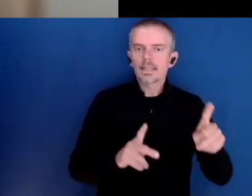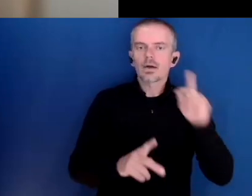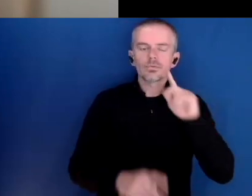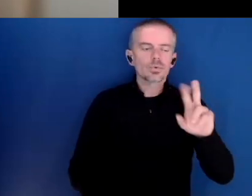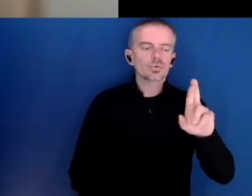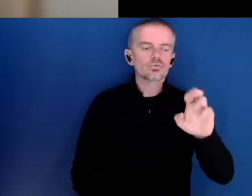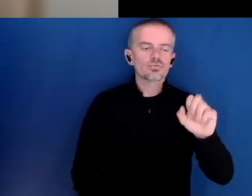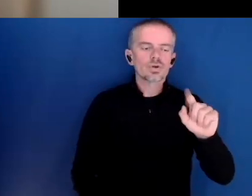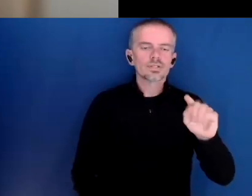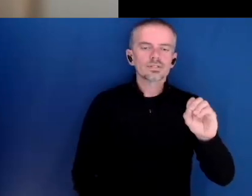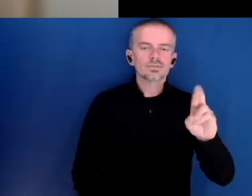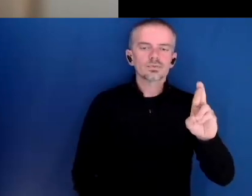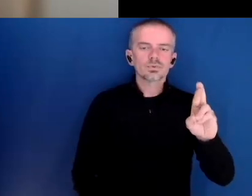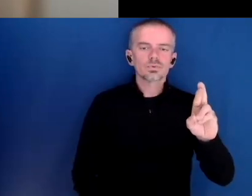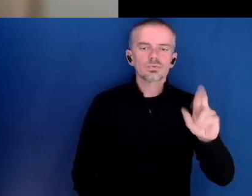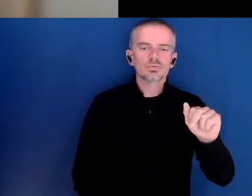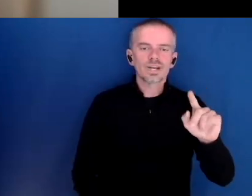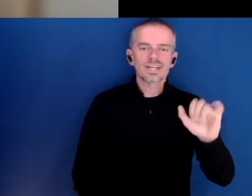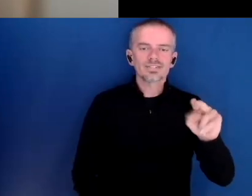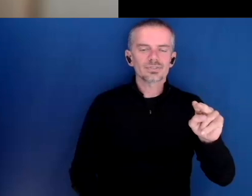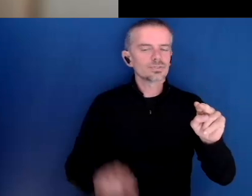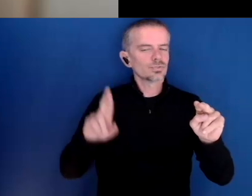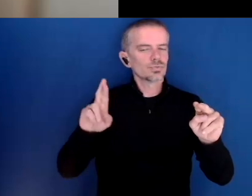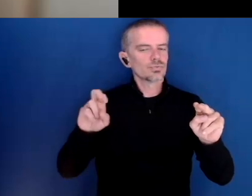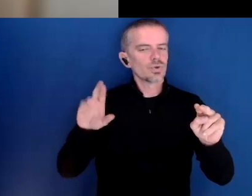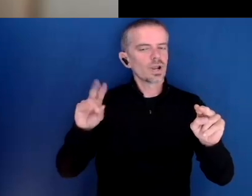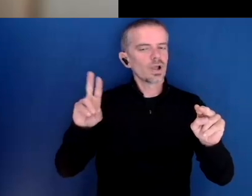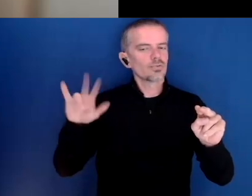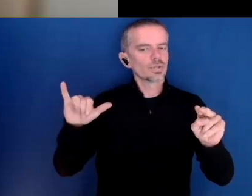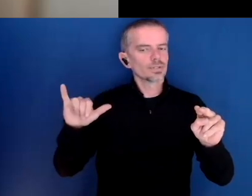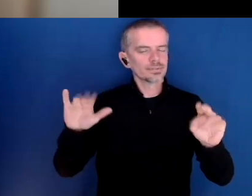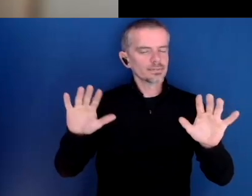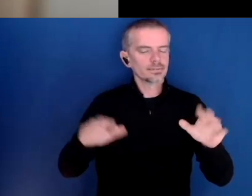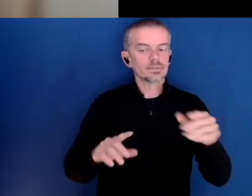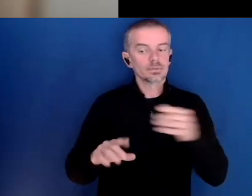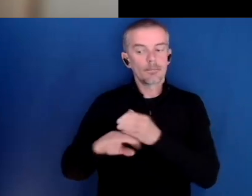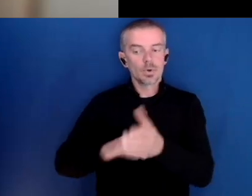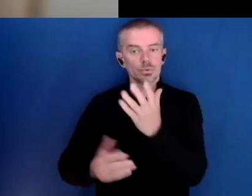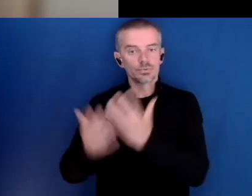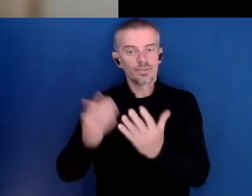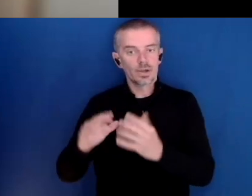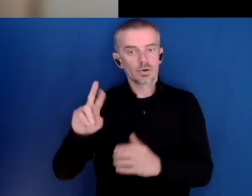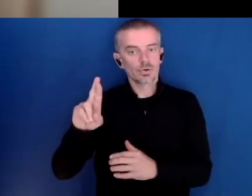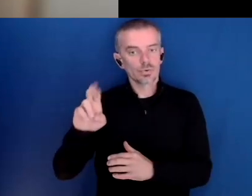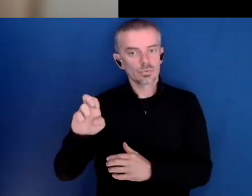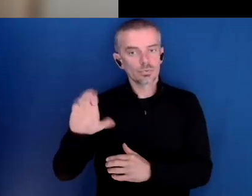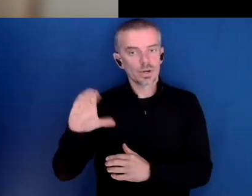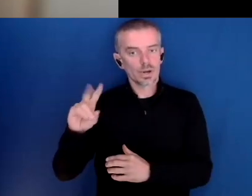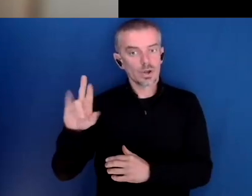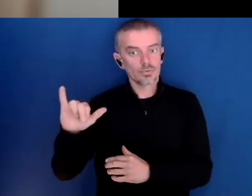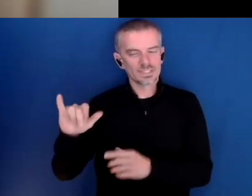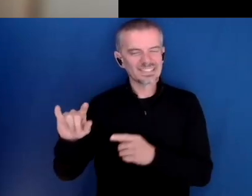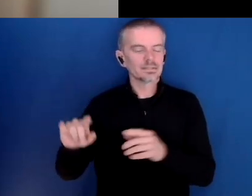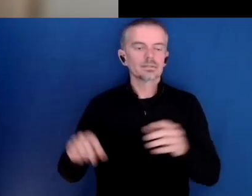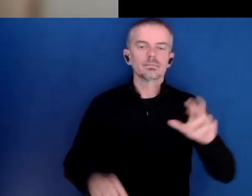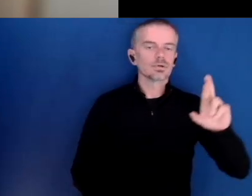restoration. So two different things, right? So if you're talking post-wildfire recovery versus restoration, we